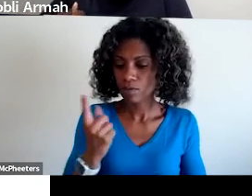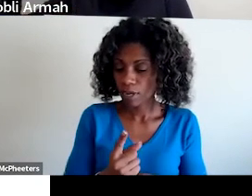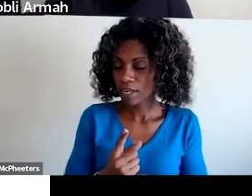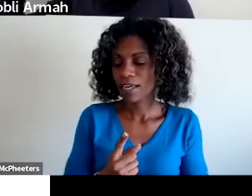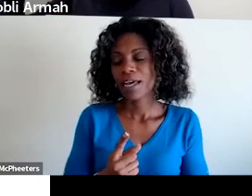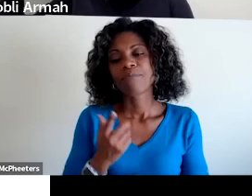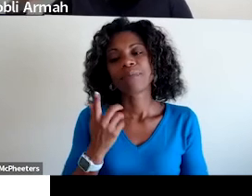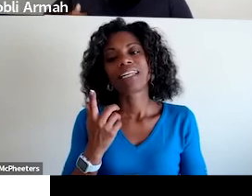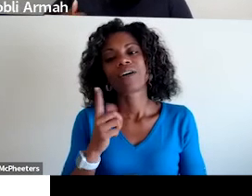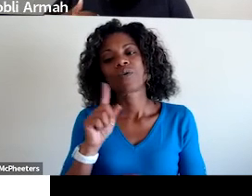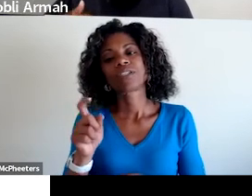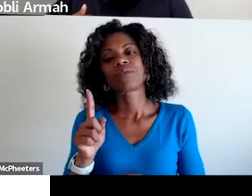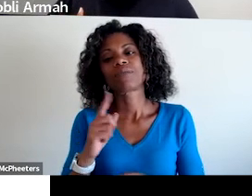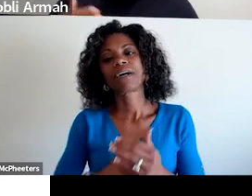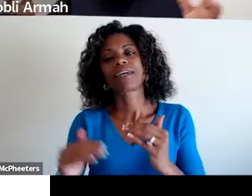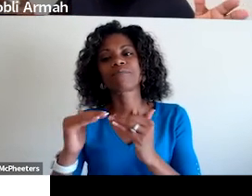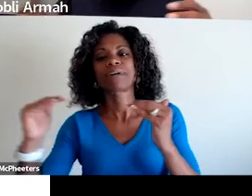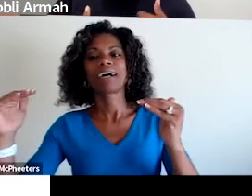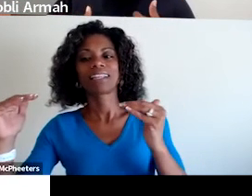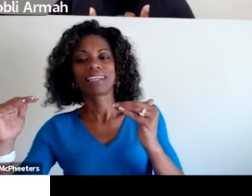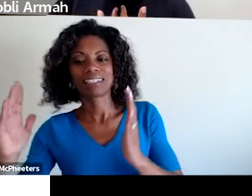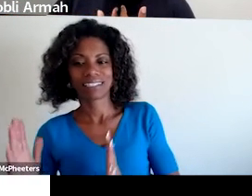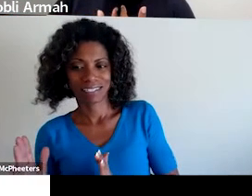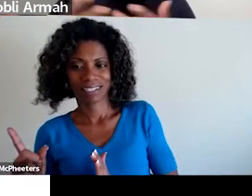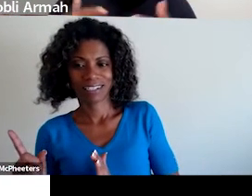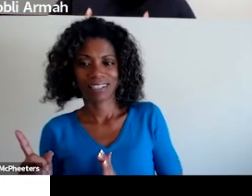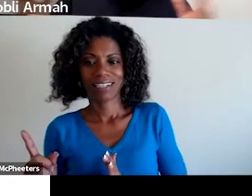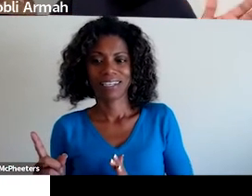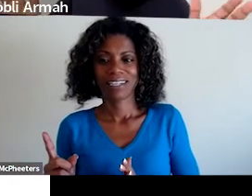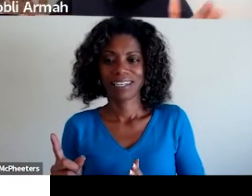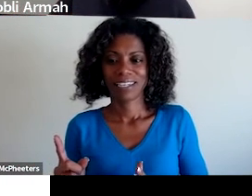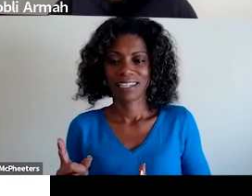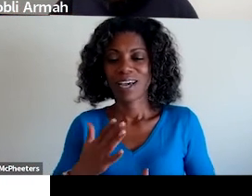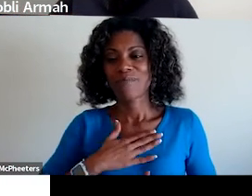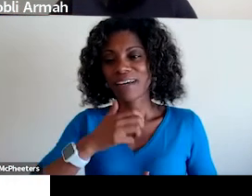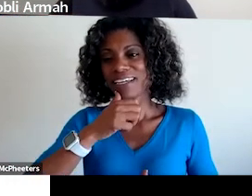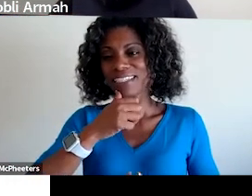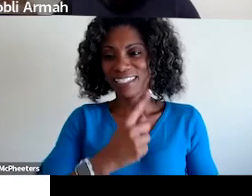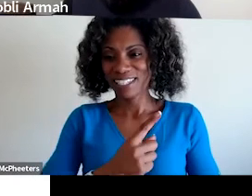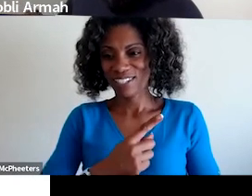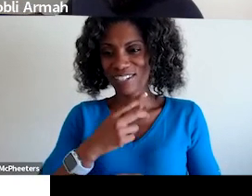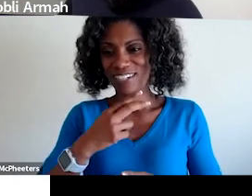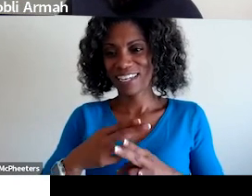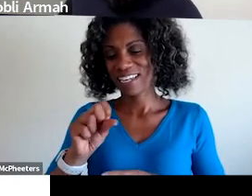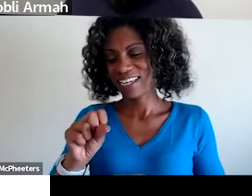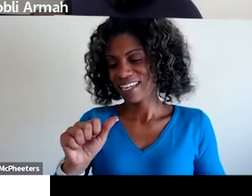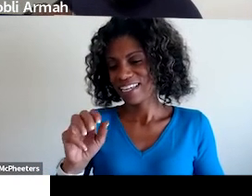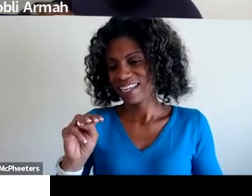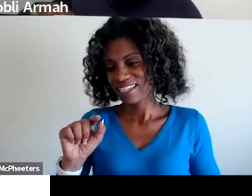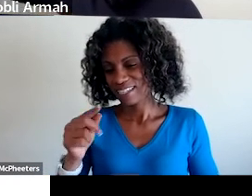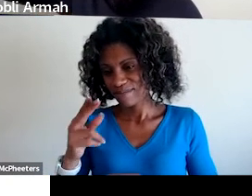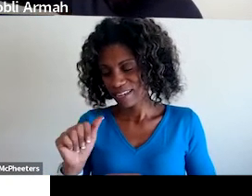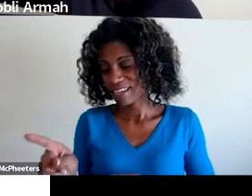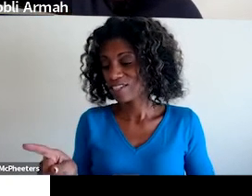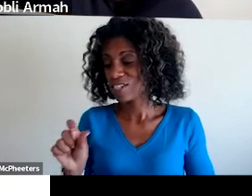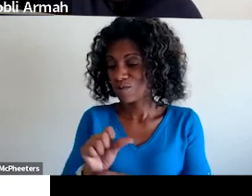I'm just picking on my sister because you don't want to, my older sister's name is Samantha. I love Samantha to death. But if Samantha works with me and